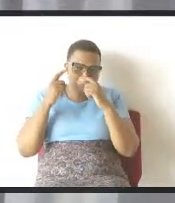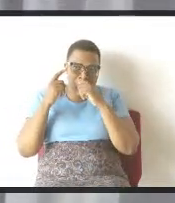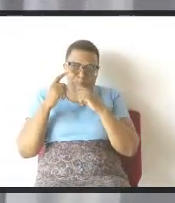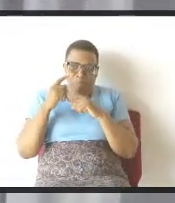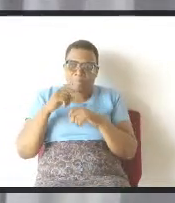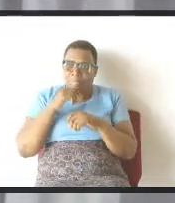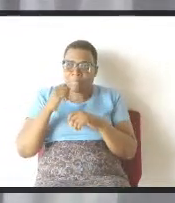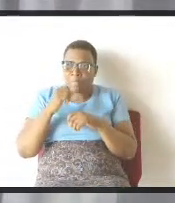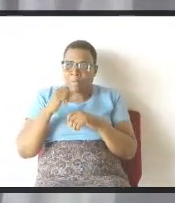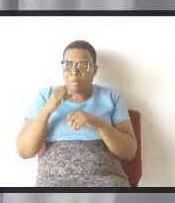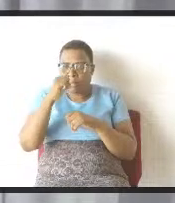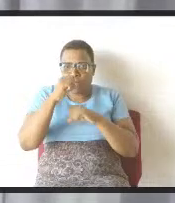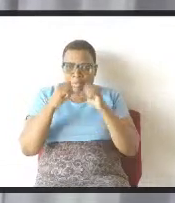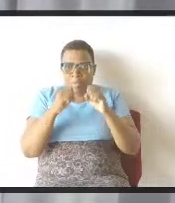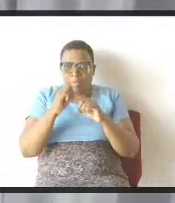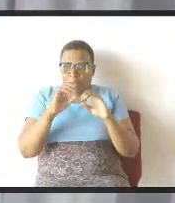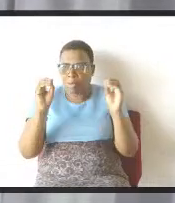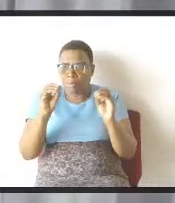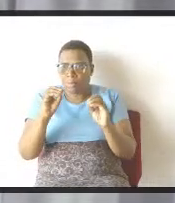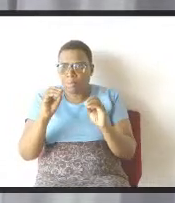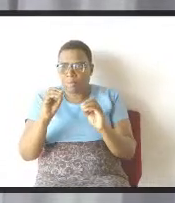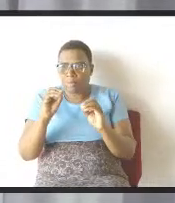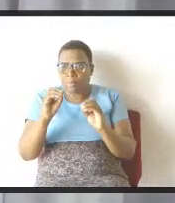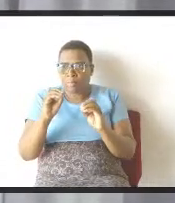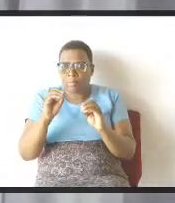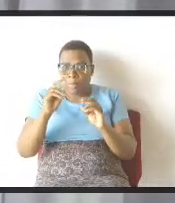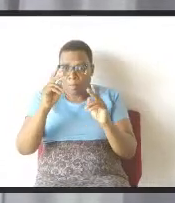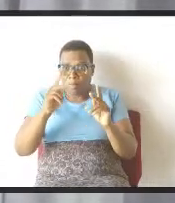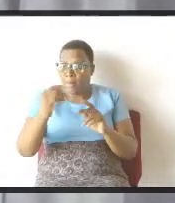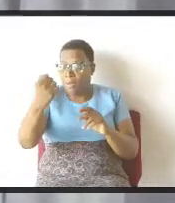boxing. The Christian life is real.